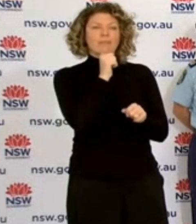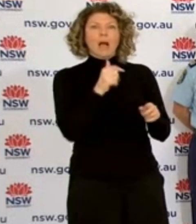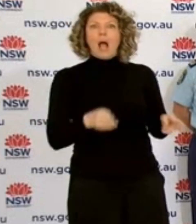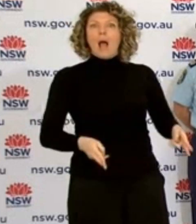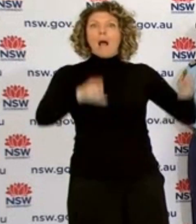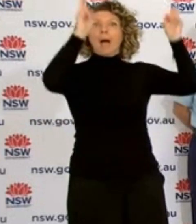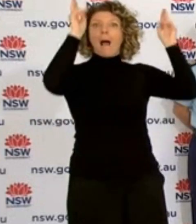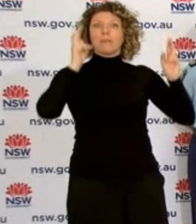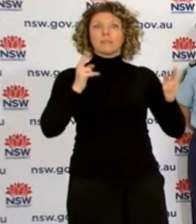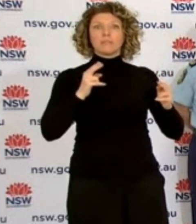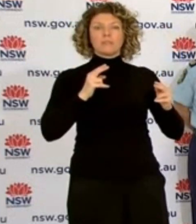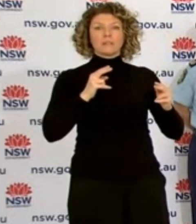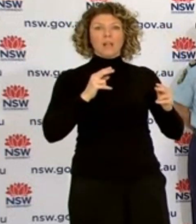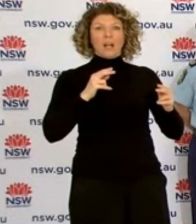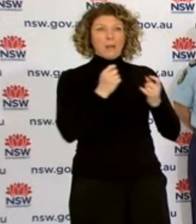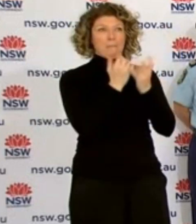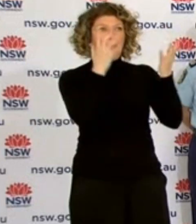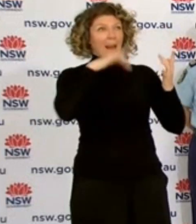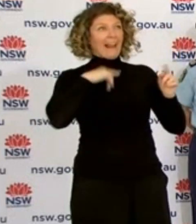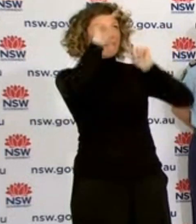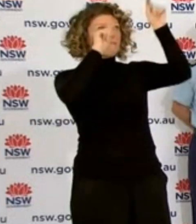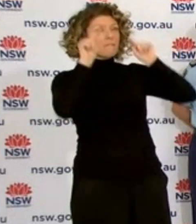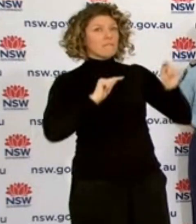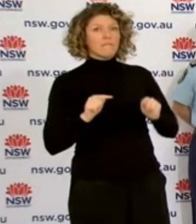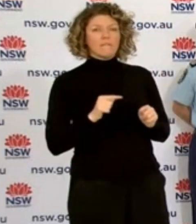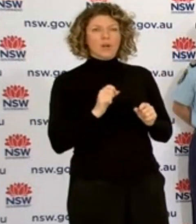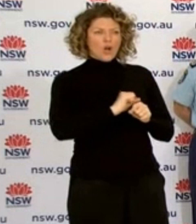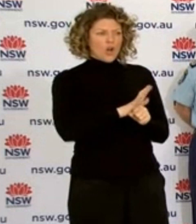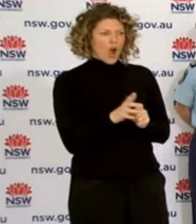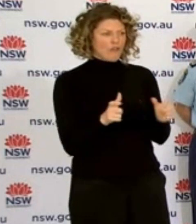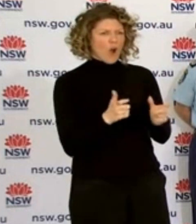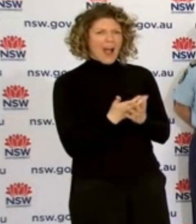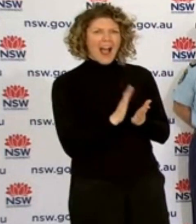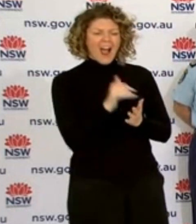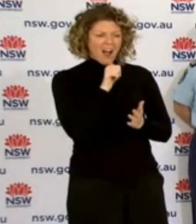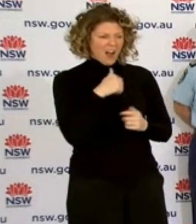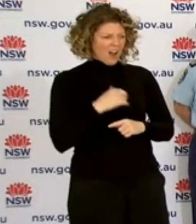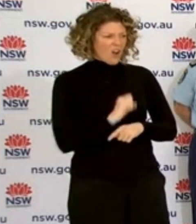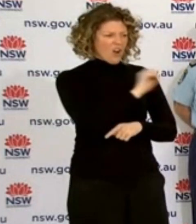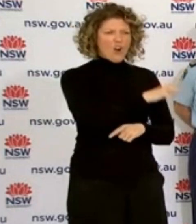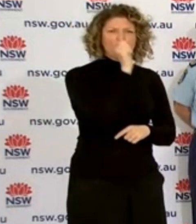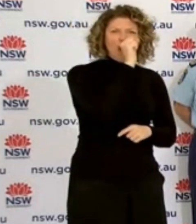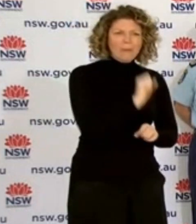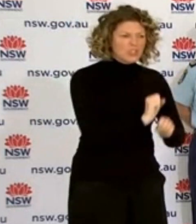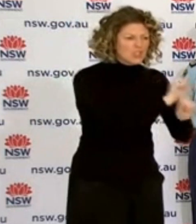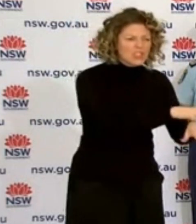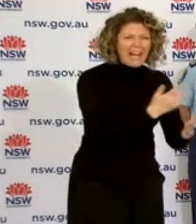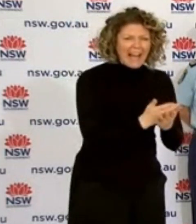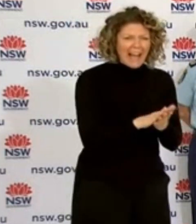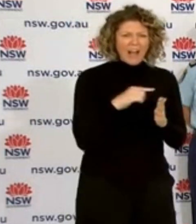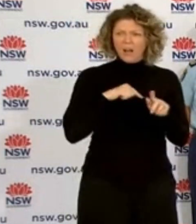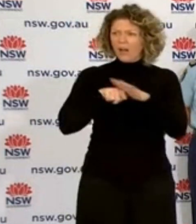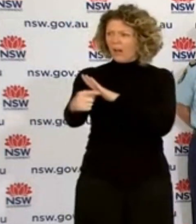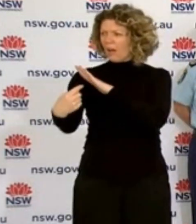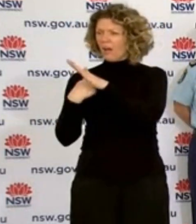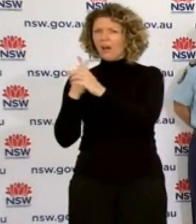with Delta variant. Just because you've got to think about all the things about how do you get rid of your rubbish, where do you go in, how do you